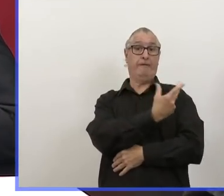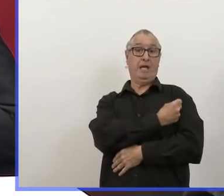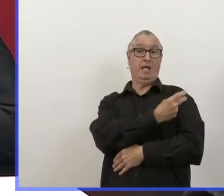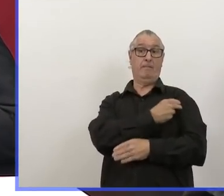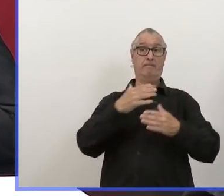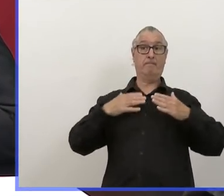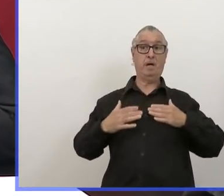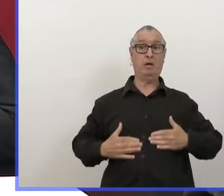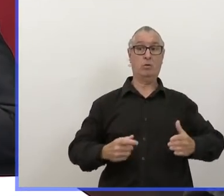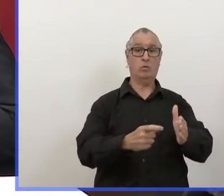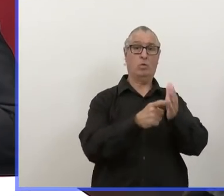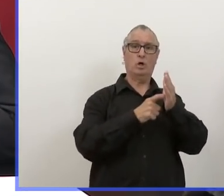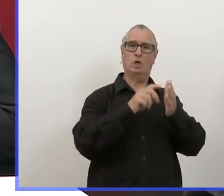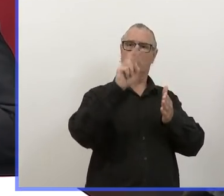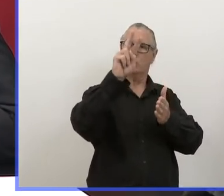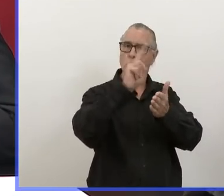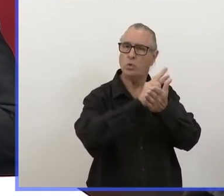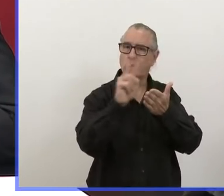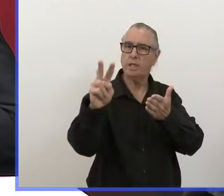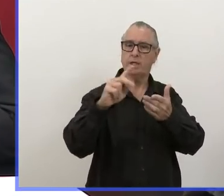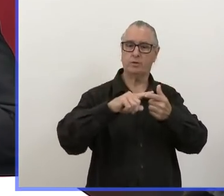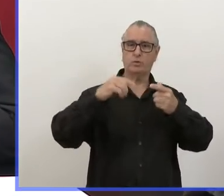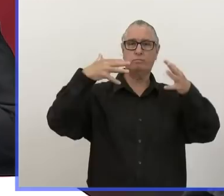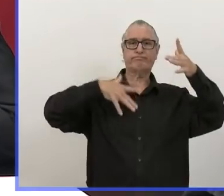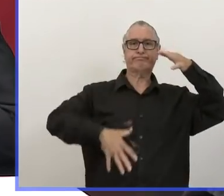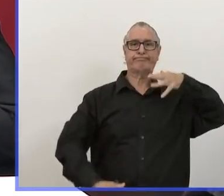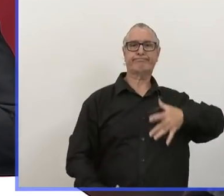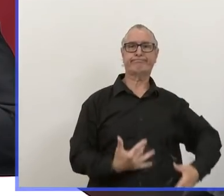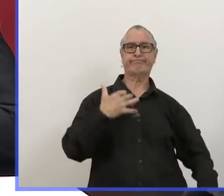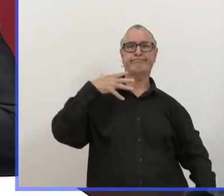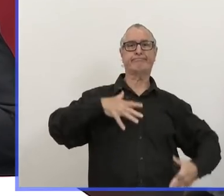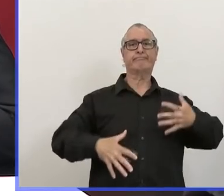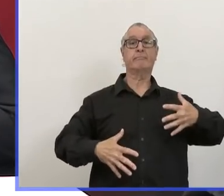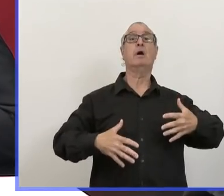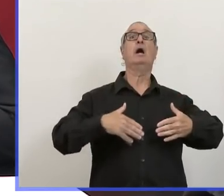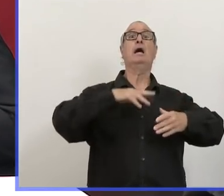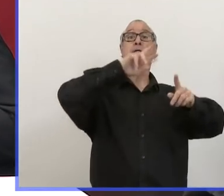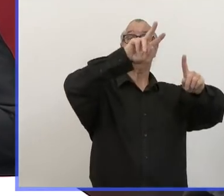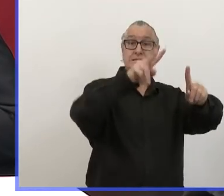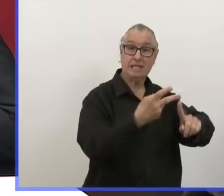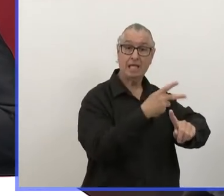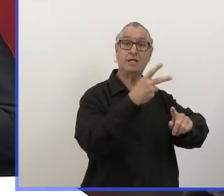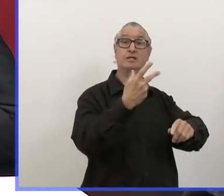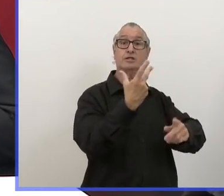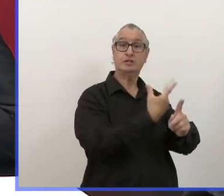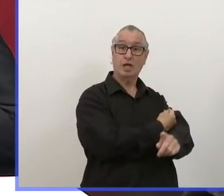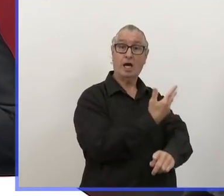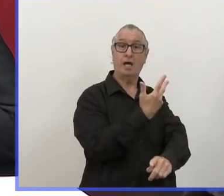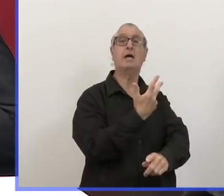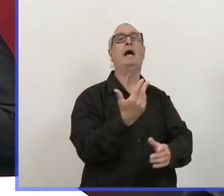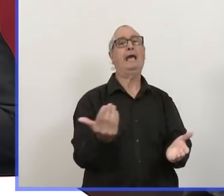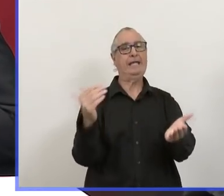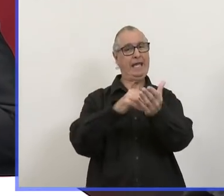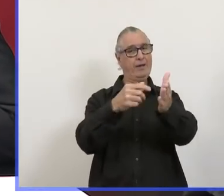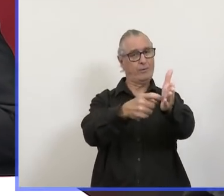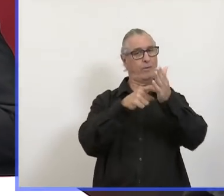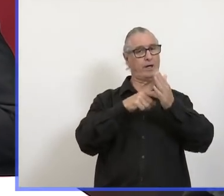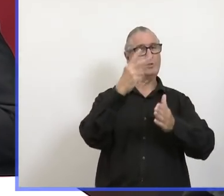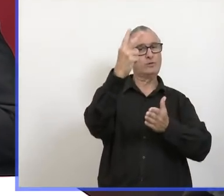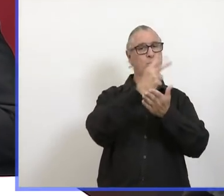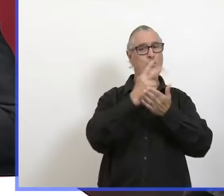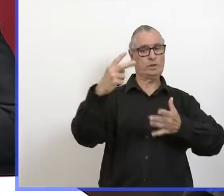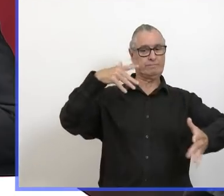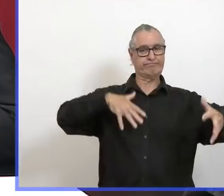shot and the second shot thereafterwards, another 2 weeks thereafterwards. So even when those individuals are able to